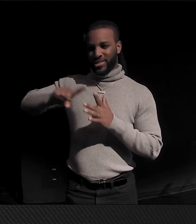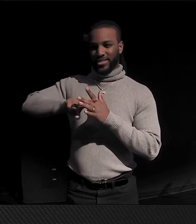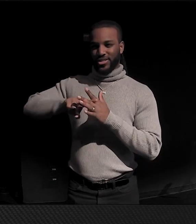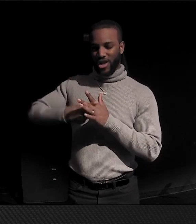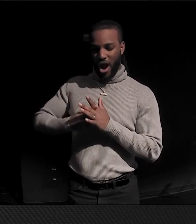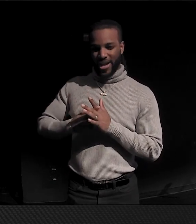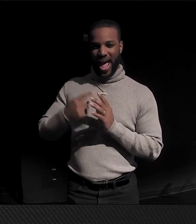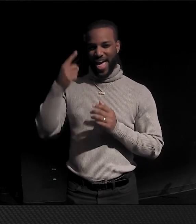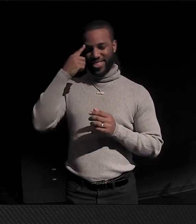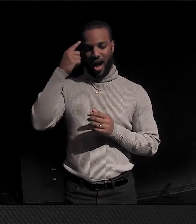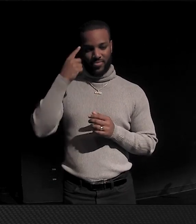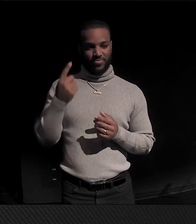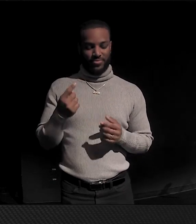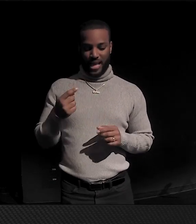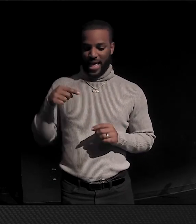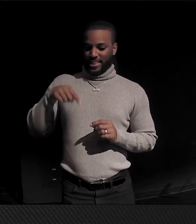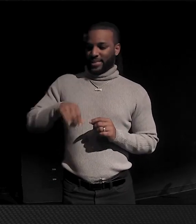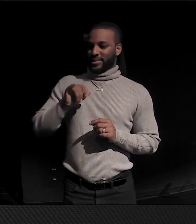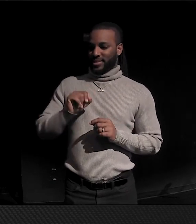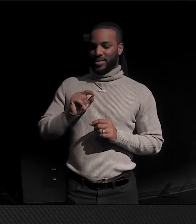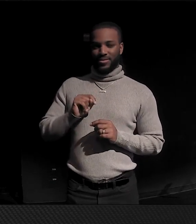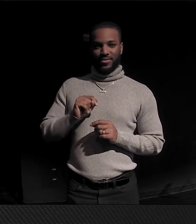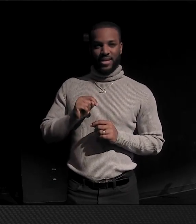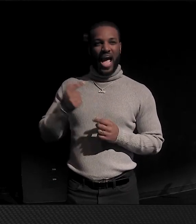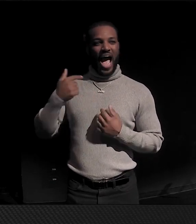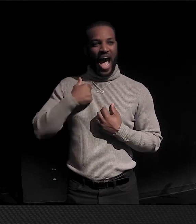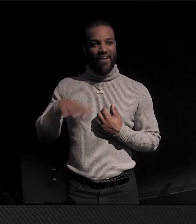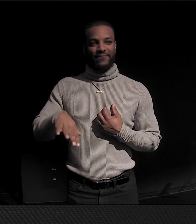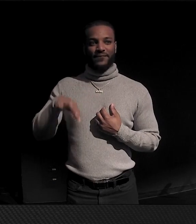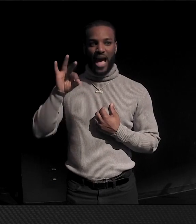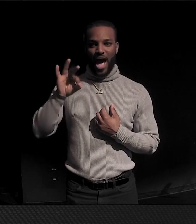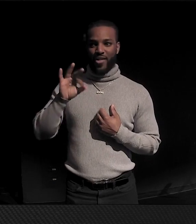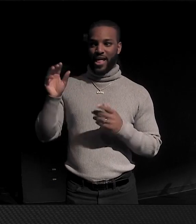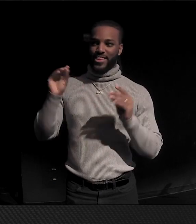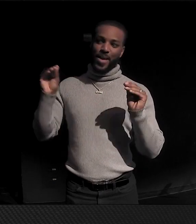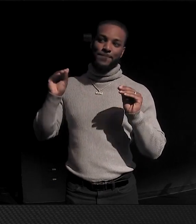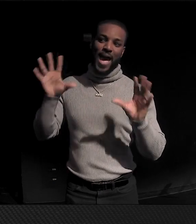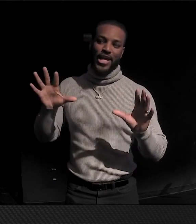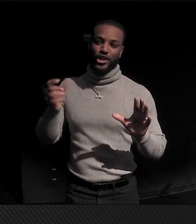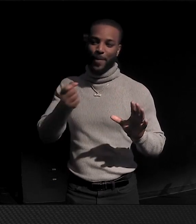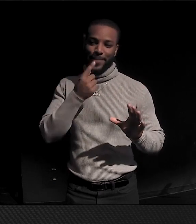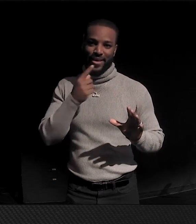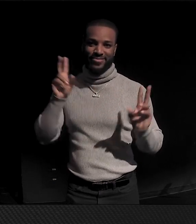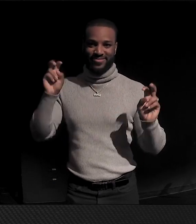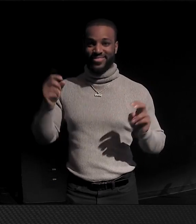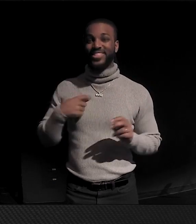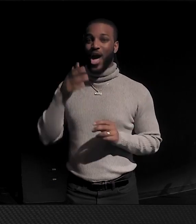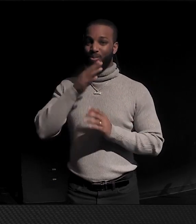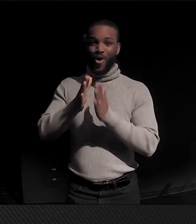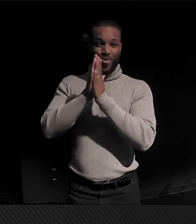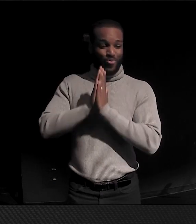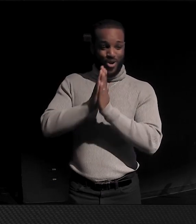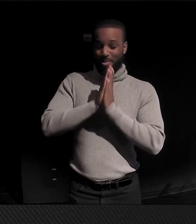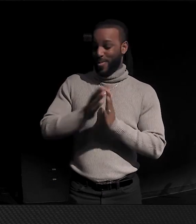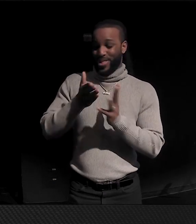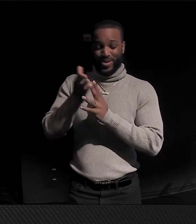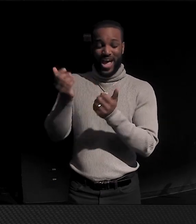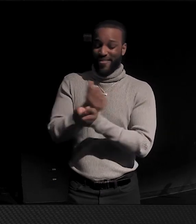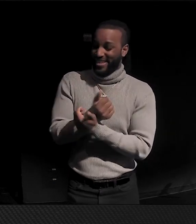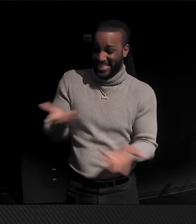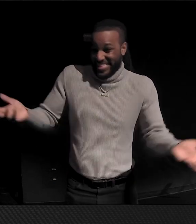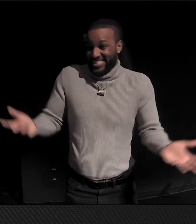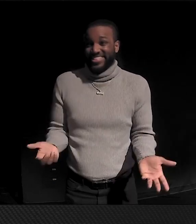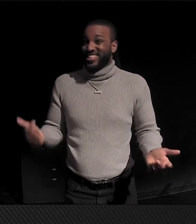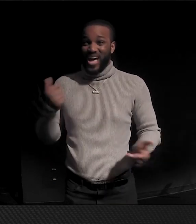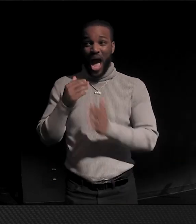And I thought, this is it. I found the magic pill. And I'm going to pray my way through everything. And so then I